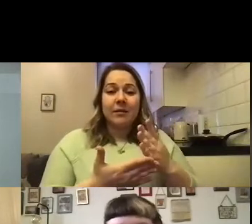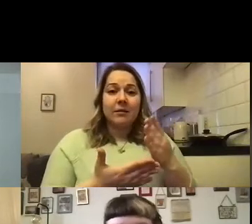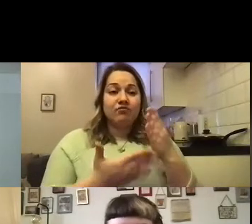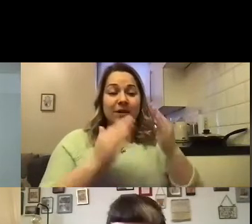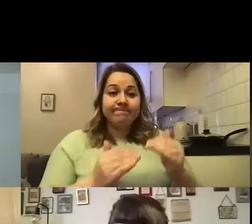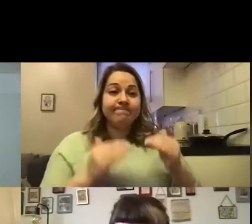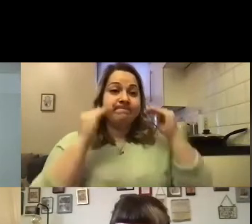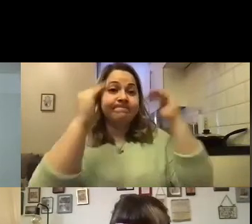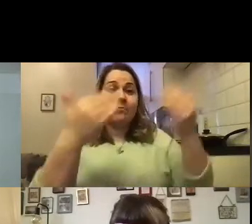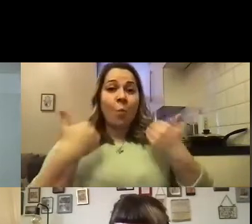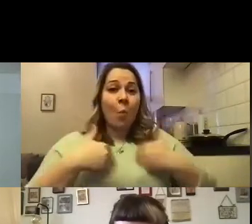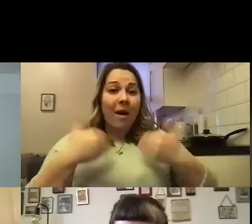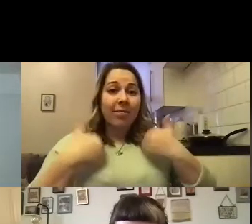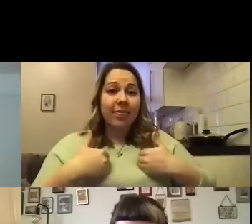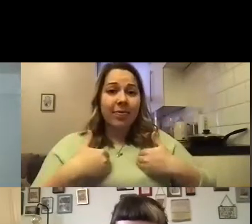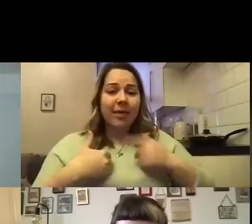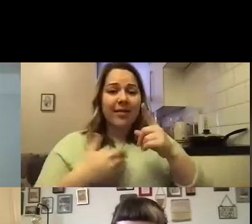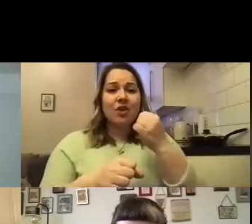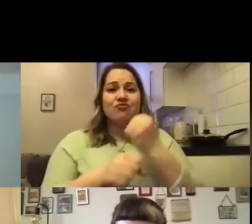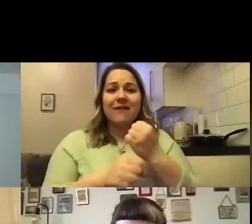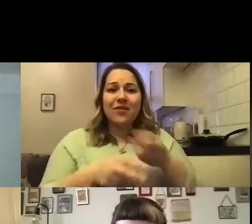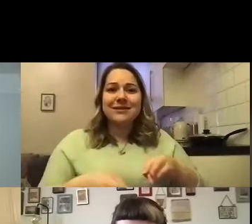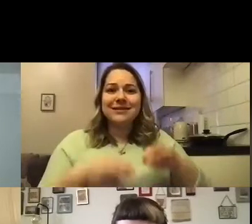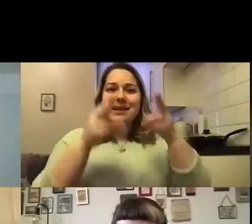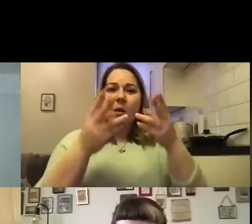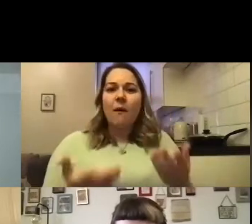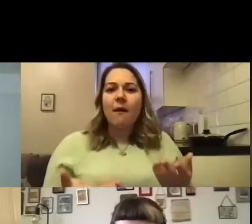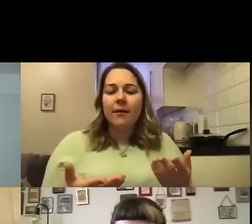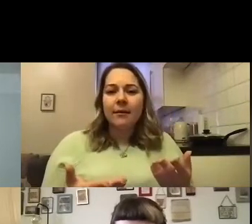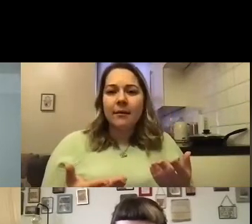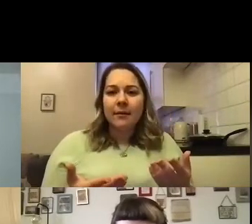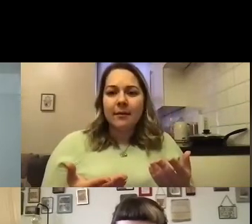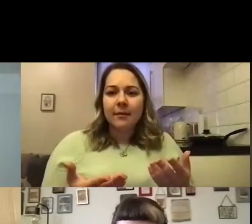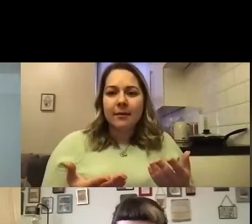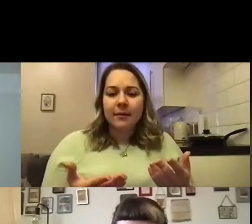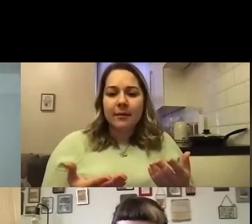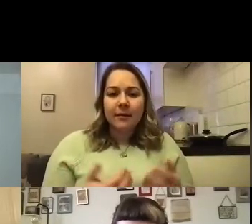extreme wealth, and then also you've got Grenfell Tower and things like that, and that's even expanded.